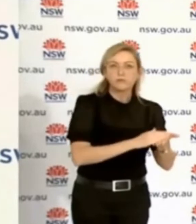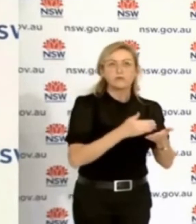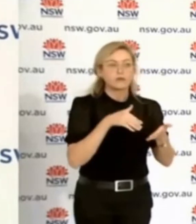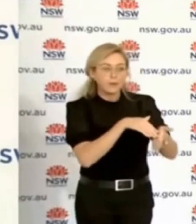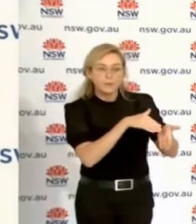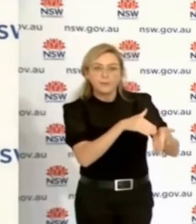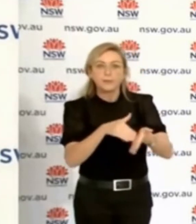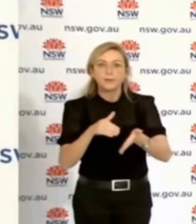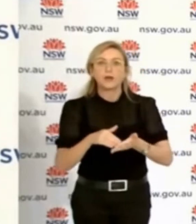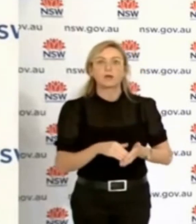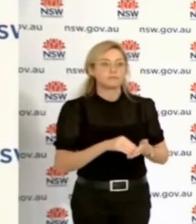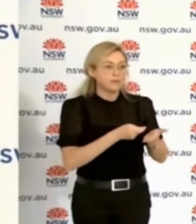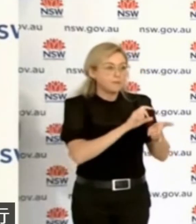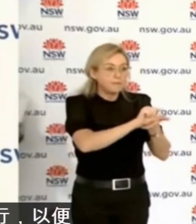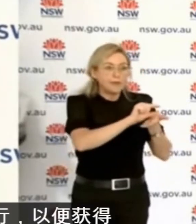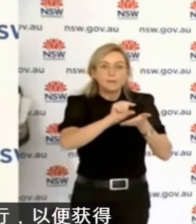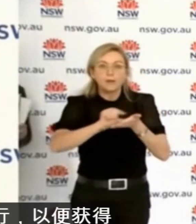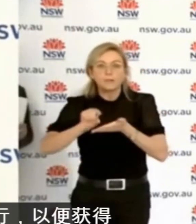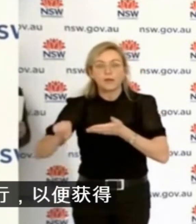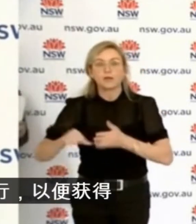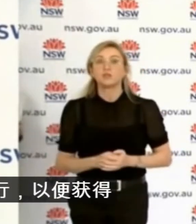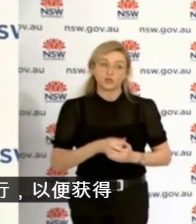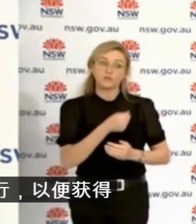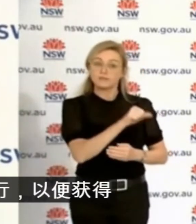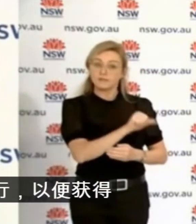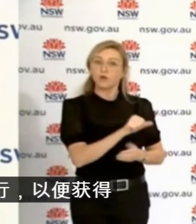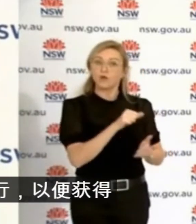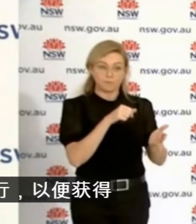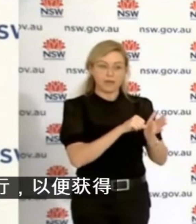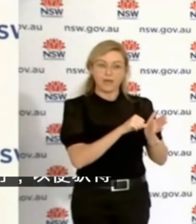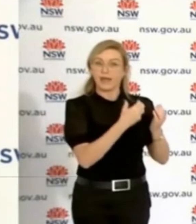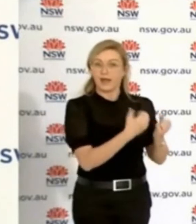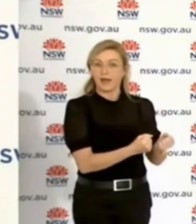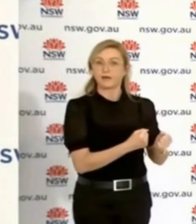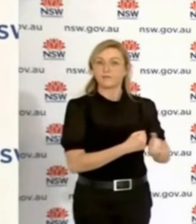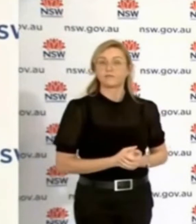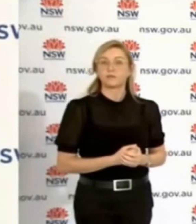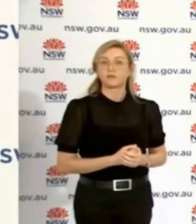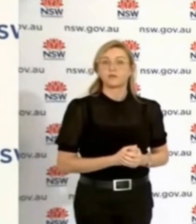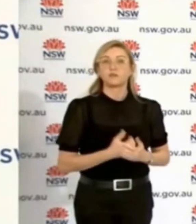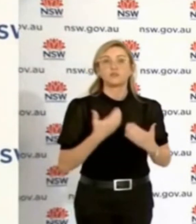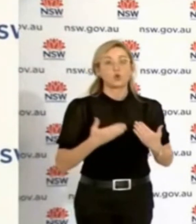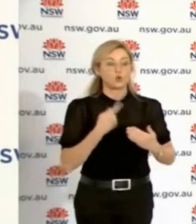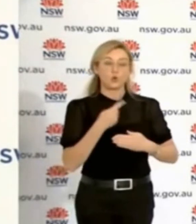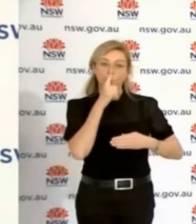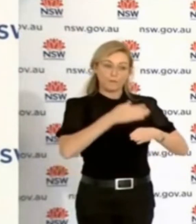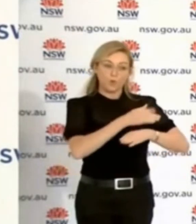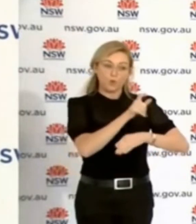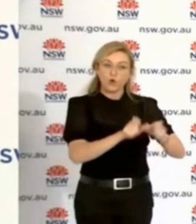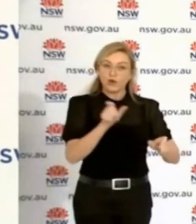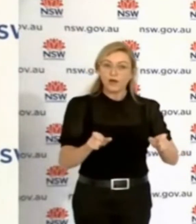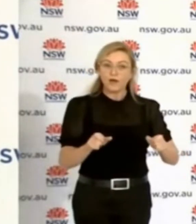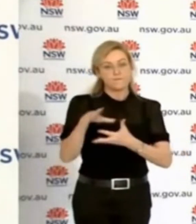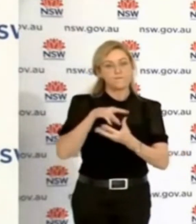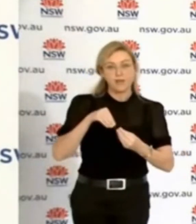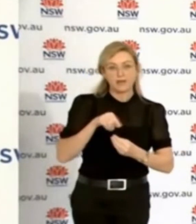Australia for workers who have had their hours reduced. So that funding is there. We've always said we'll put workers, we'll put families, we'll put businesses before the